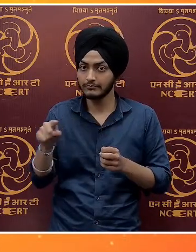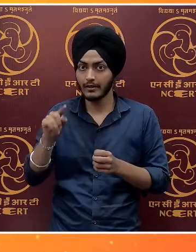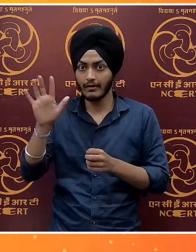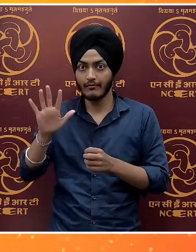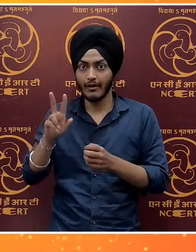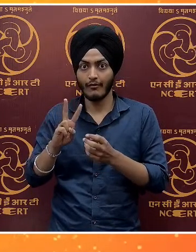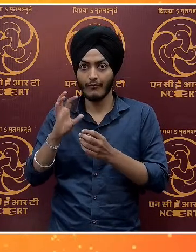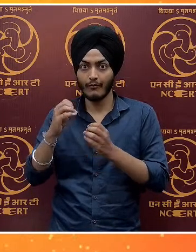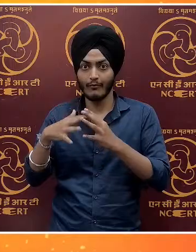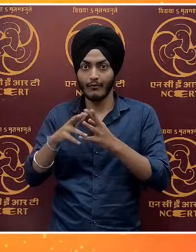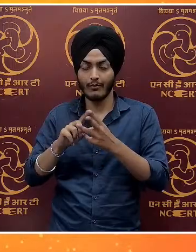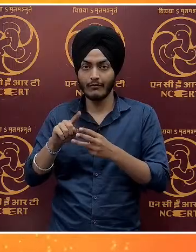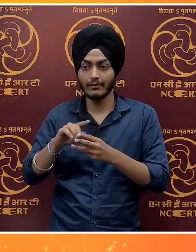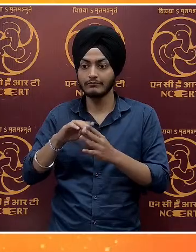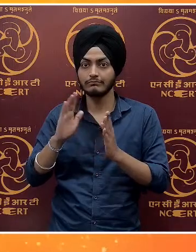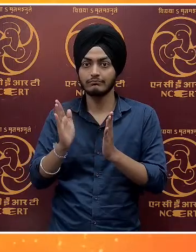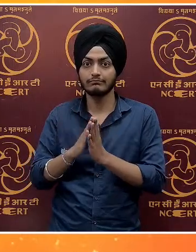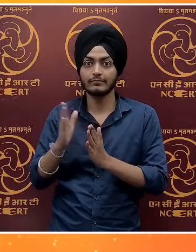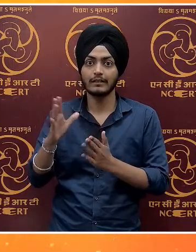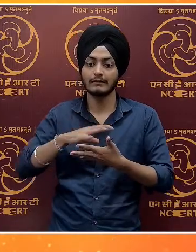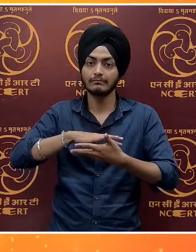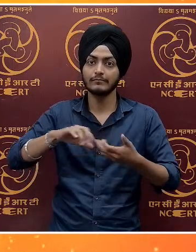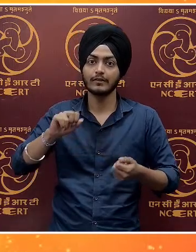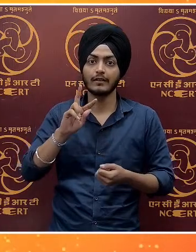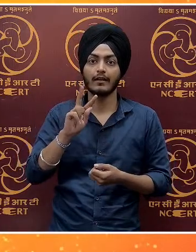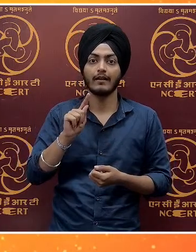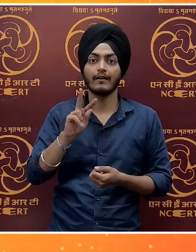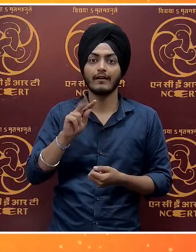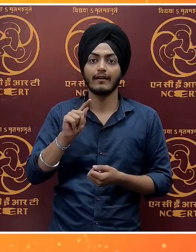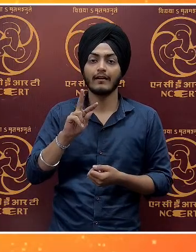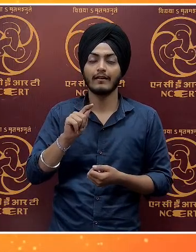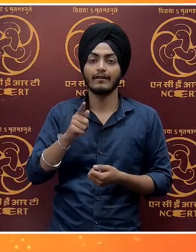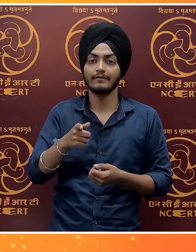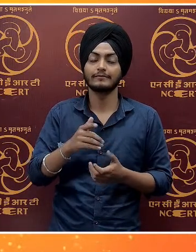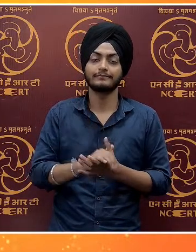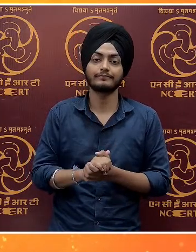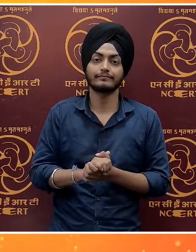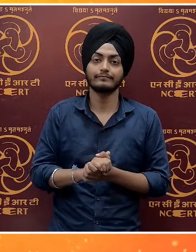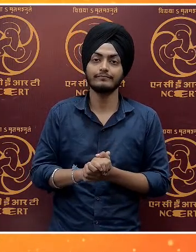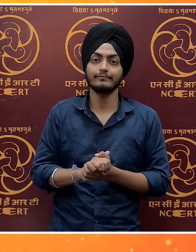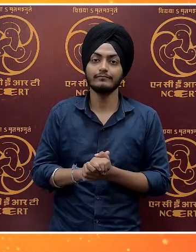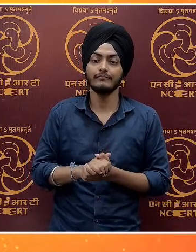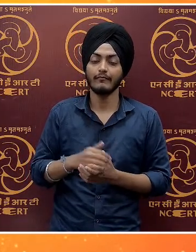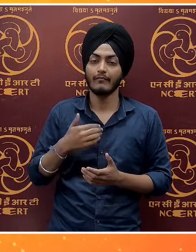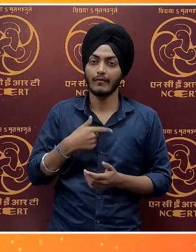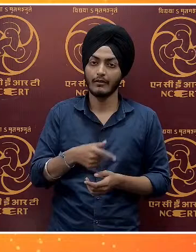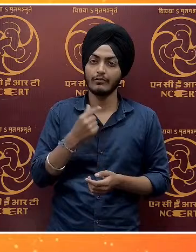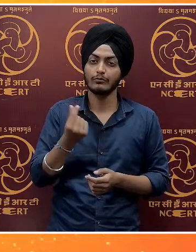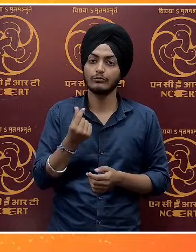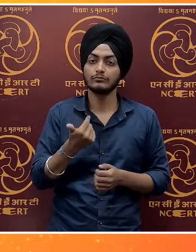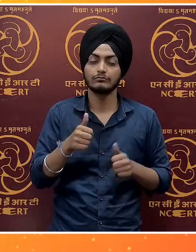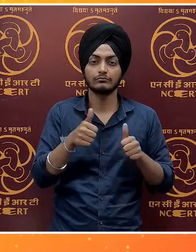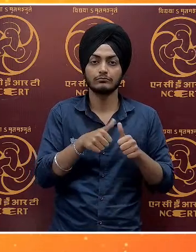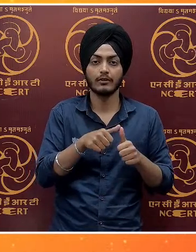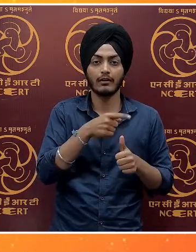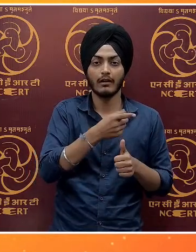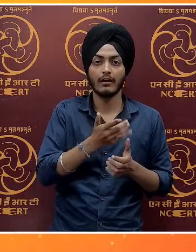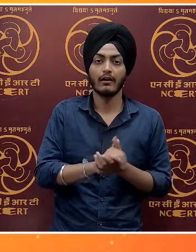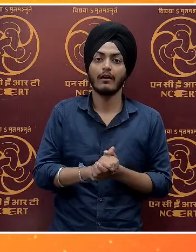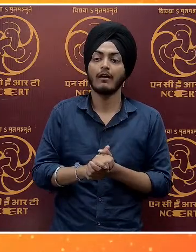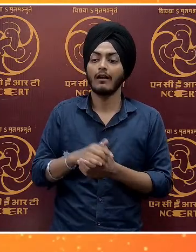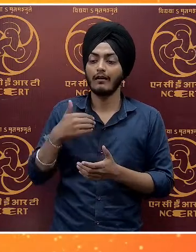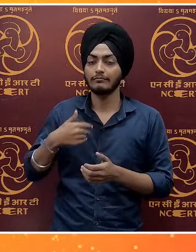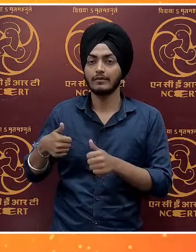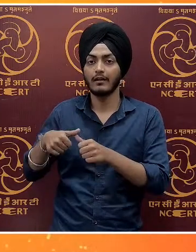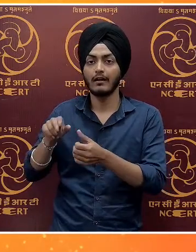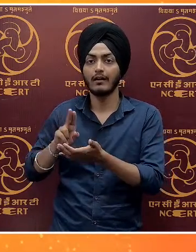So 5 vowel and 21 consonants. So we use a and an with the singular